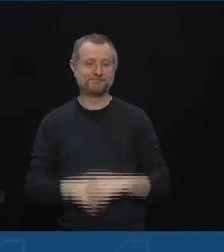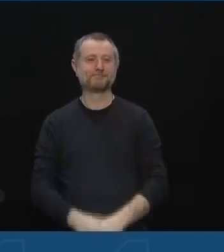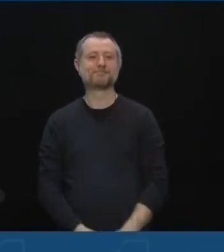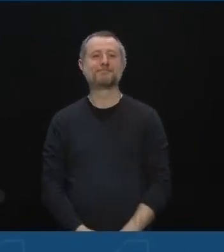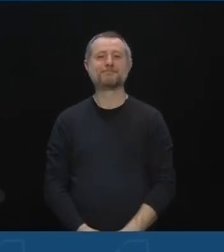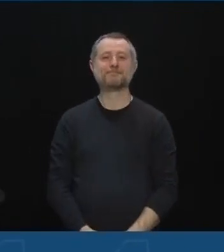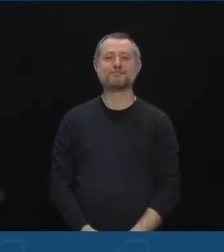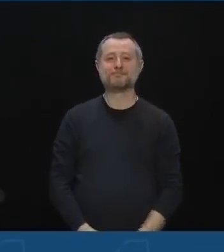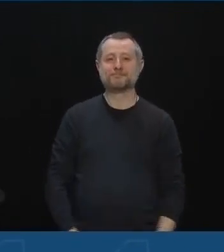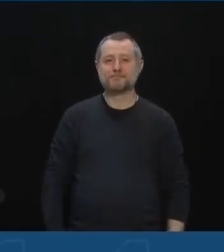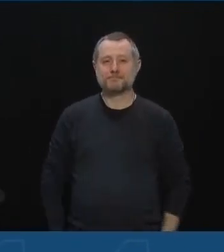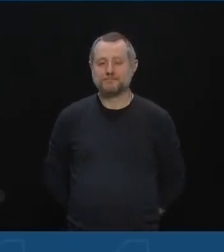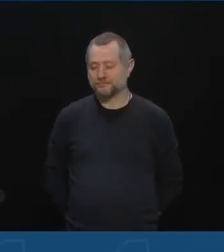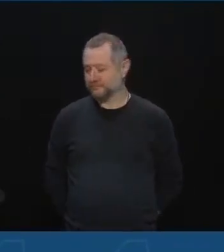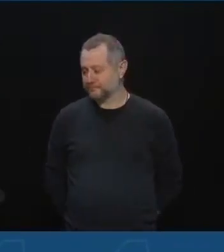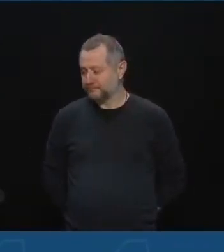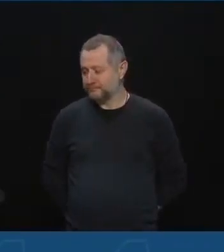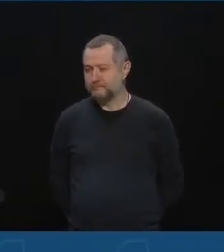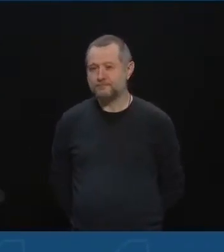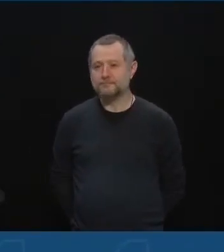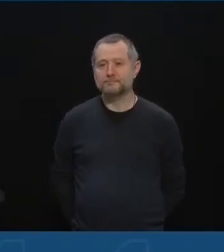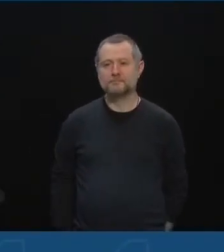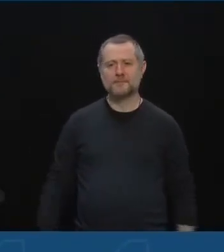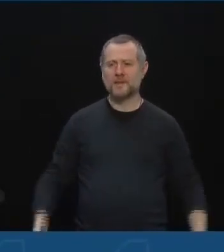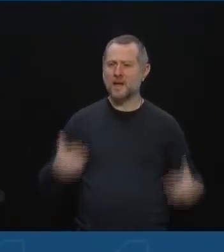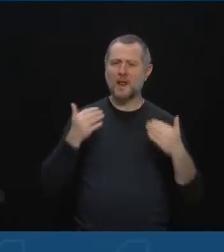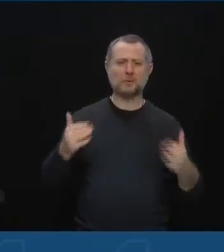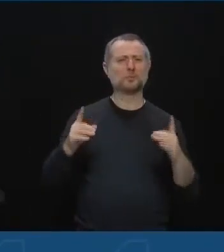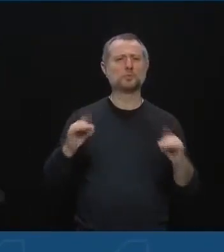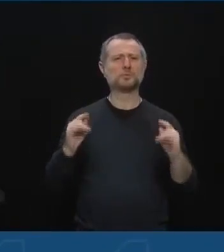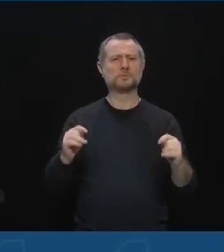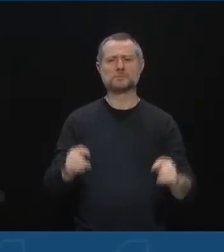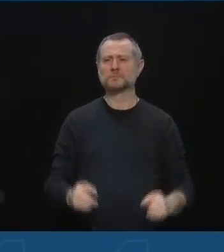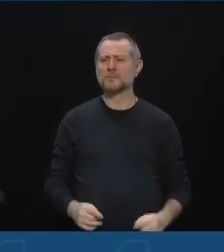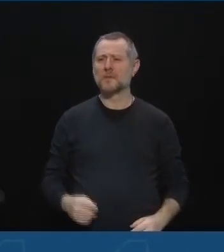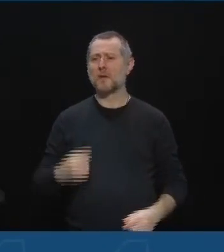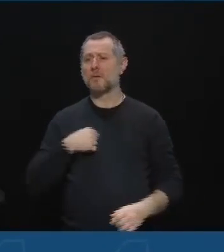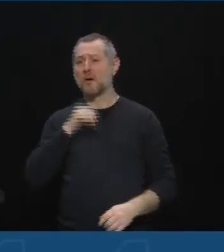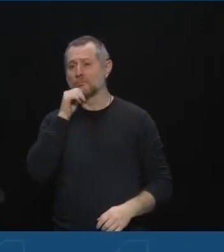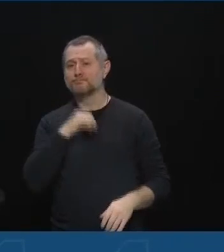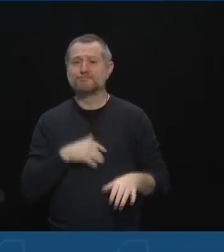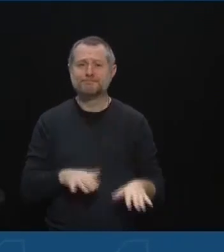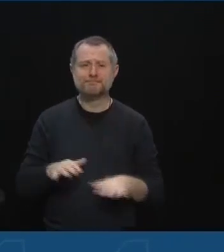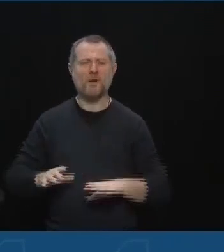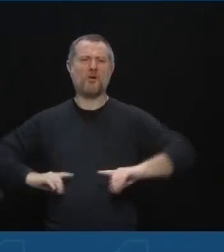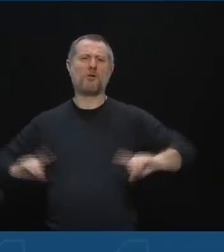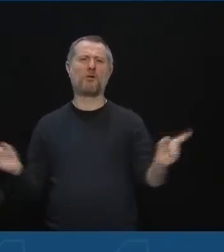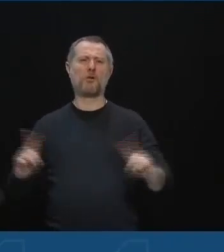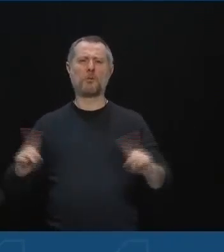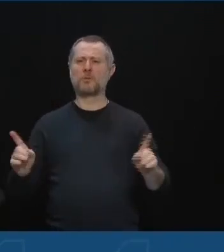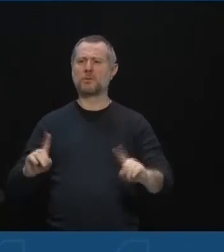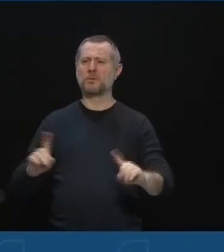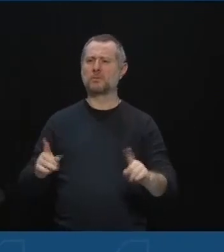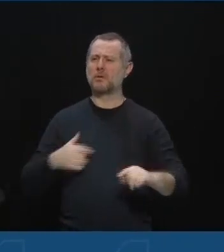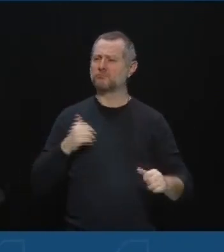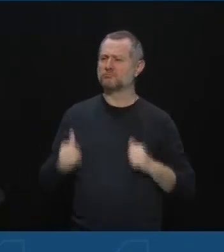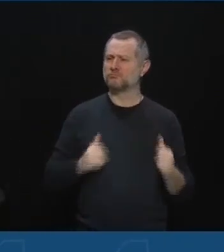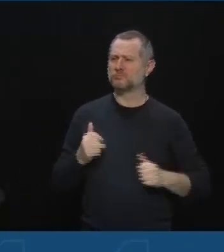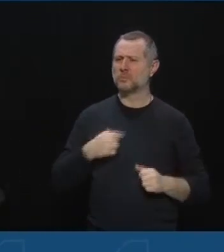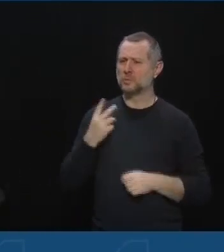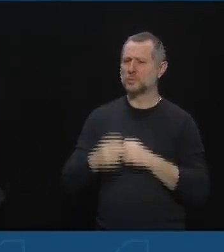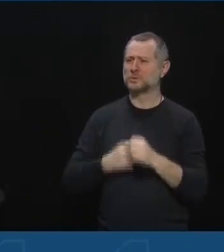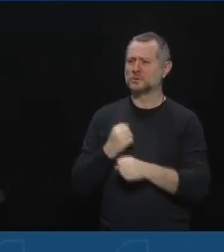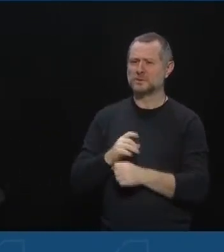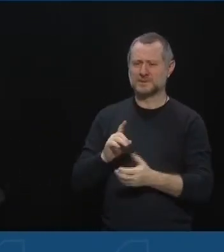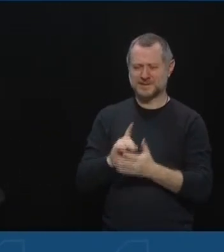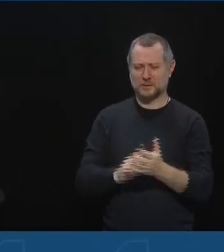Thank you. Let's get it done. You know I'm impatient. I said, let's get moving. We have a two-year design process underway now, and